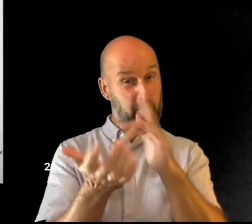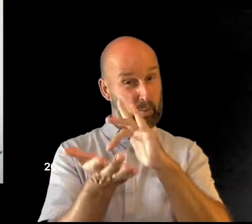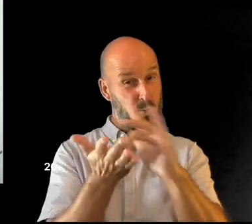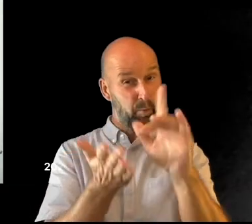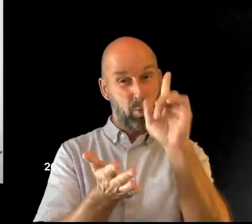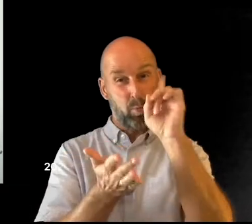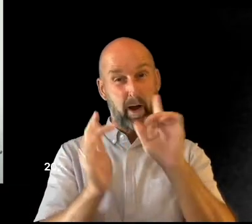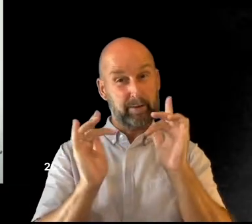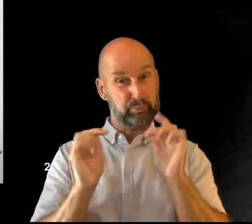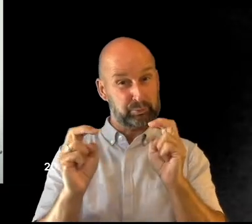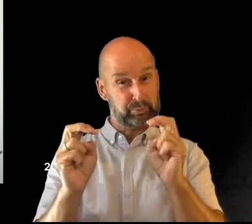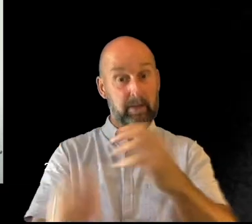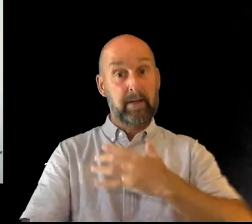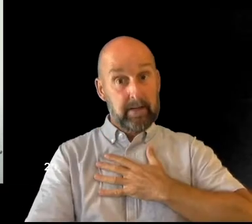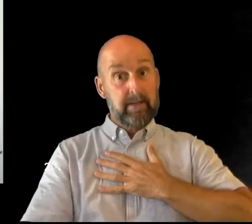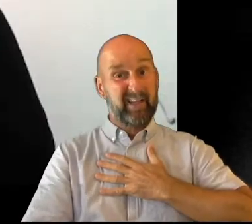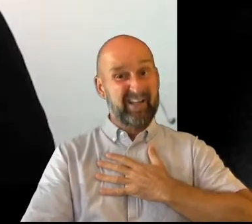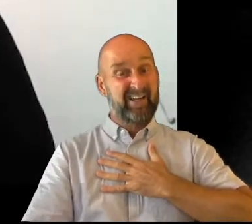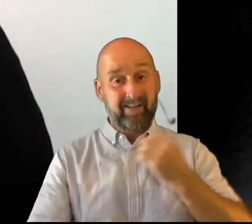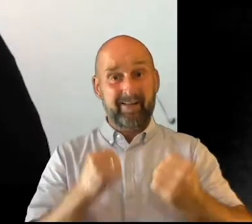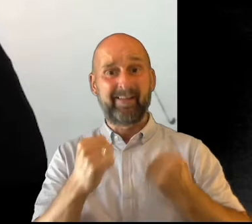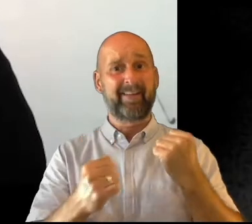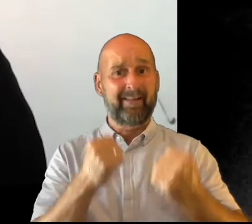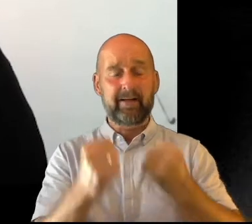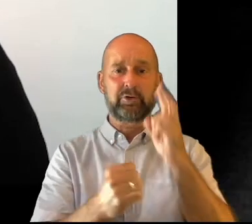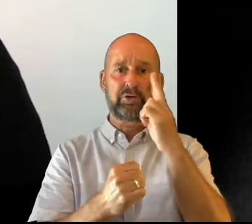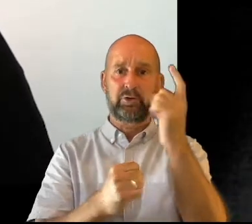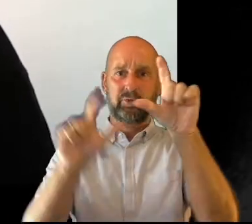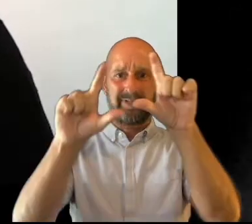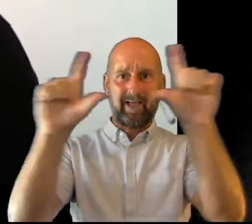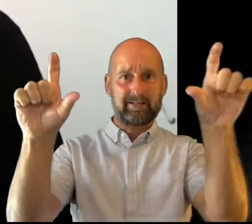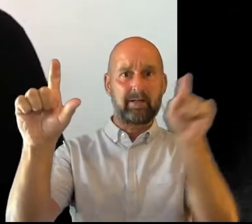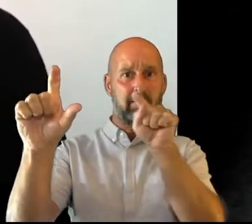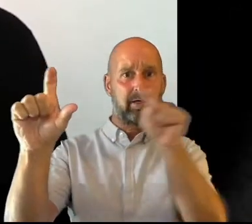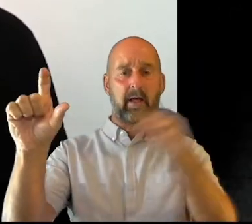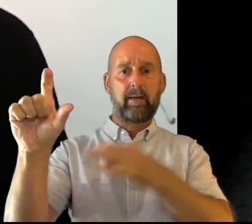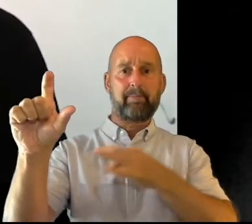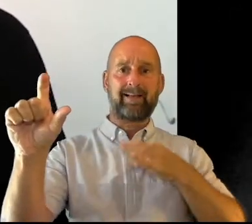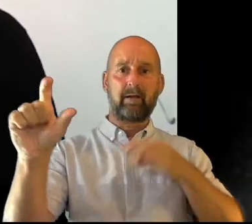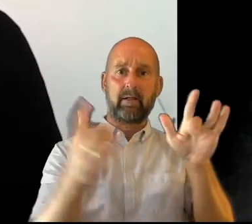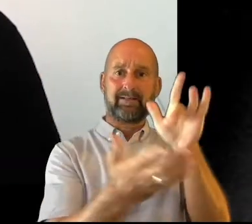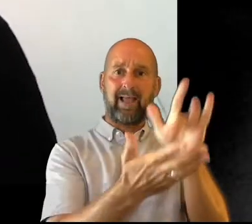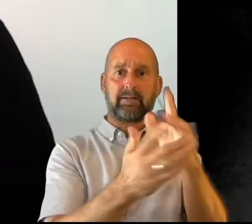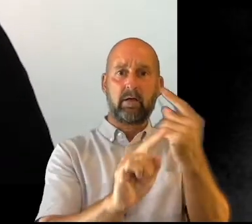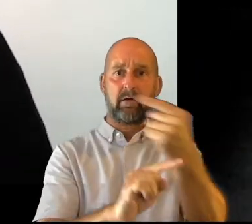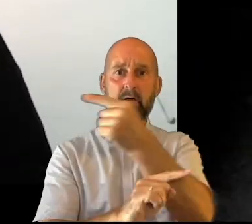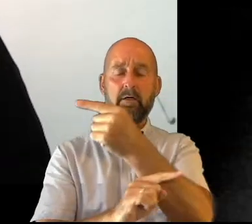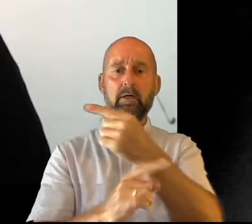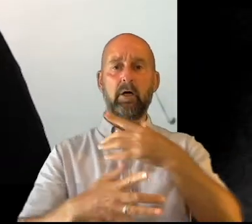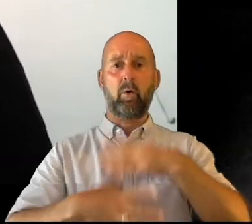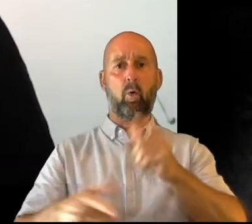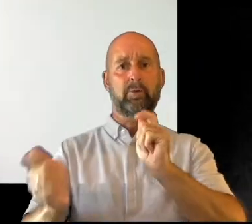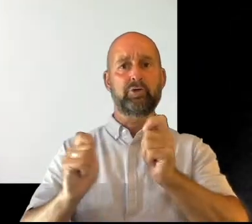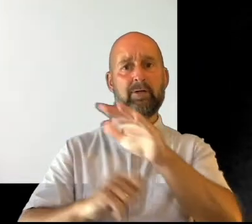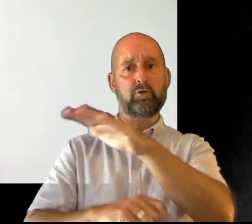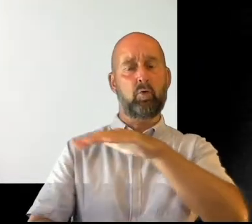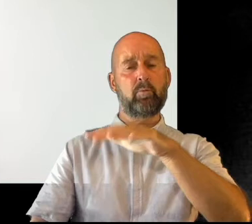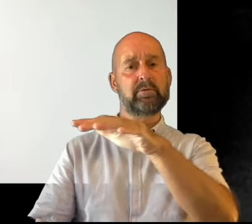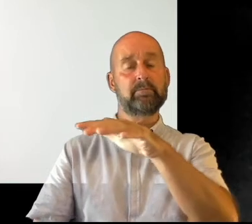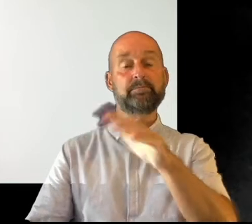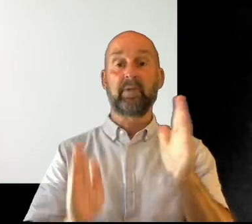white corridors, breathing heavily. She sees two signs, one for a medical centre and one for changing rooms.